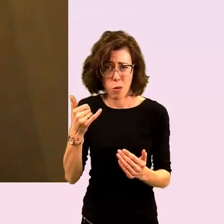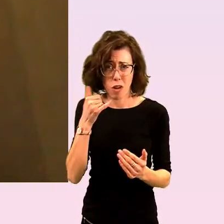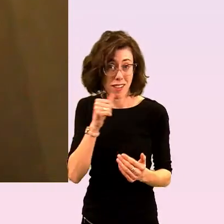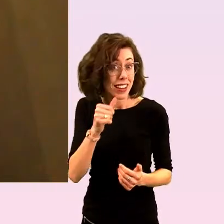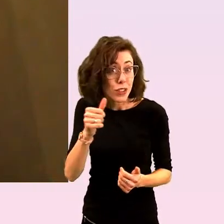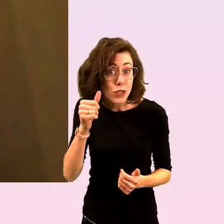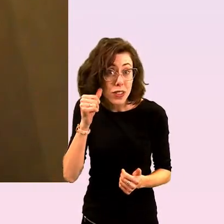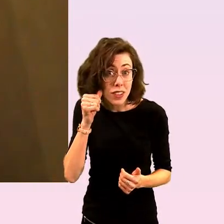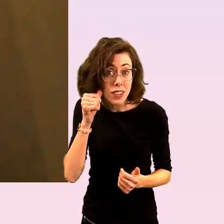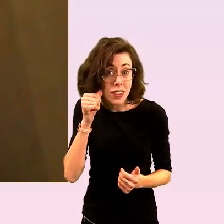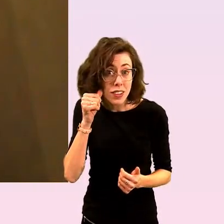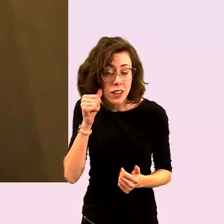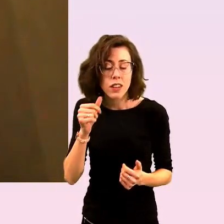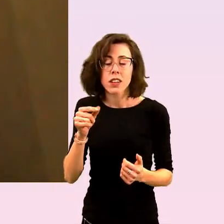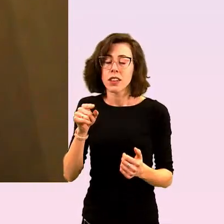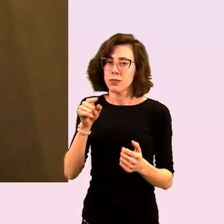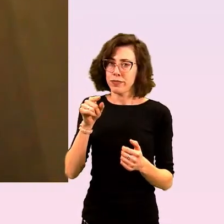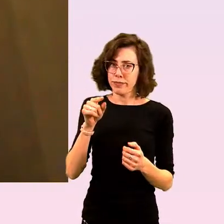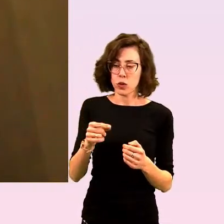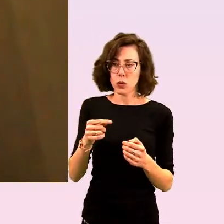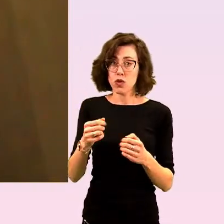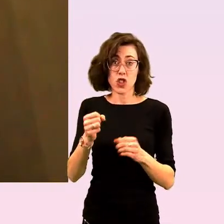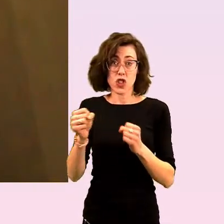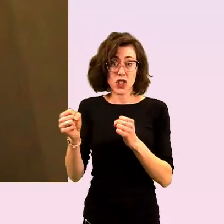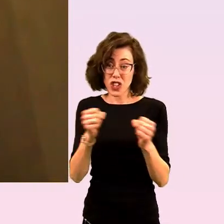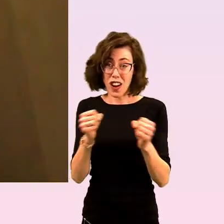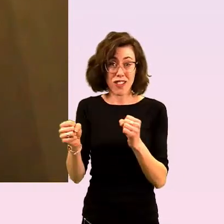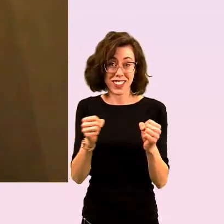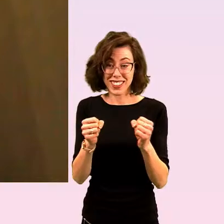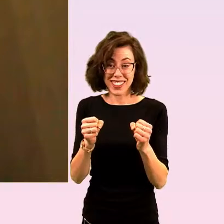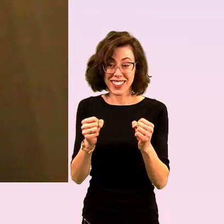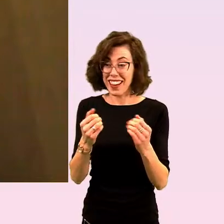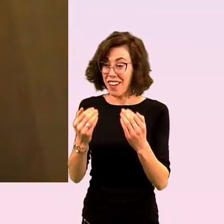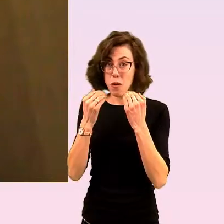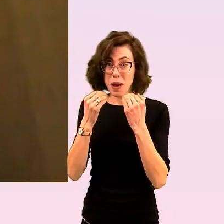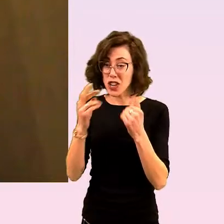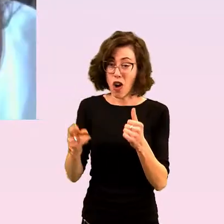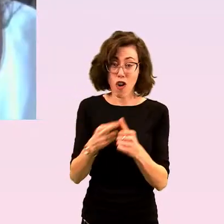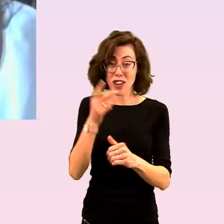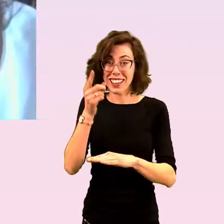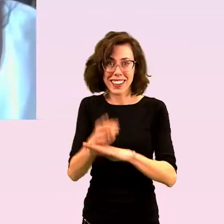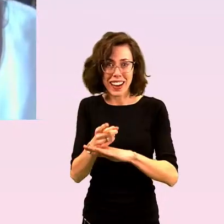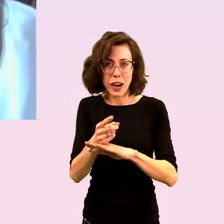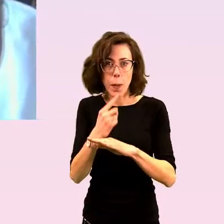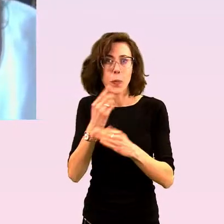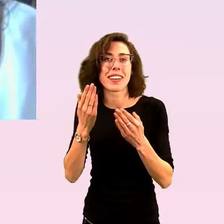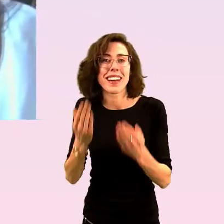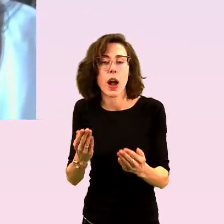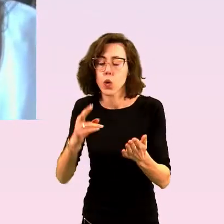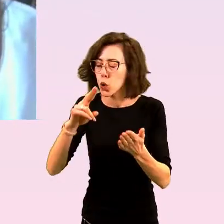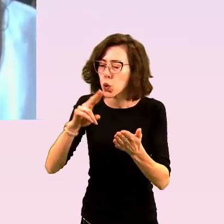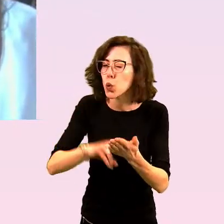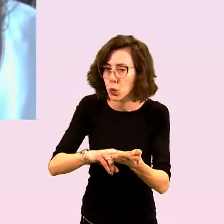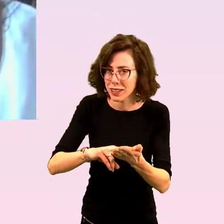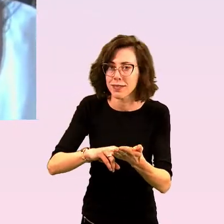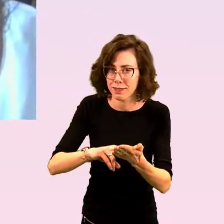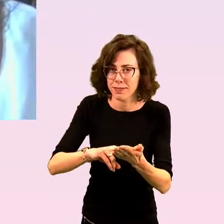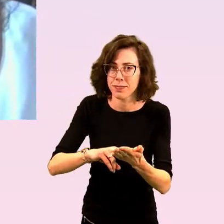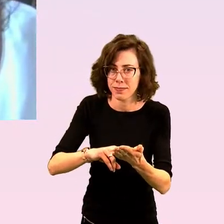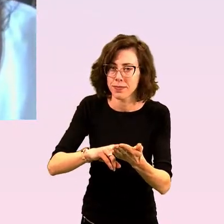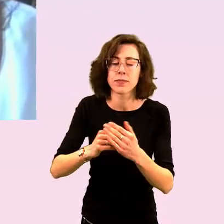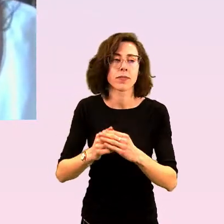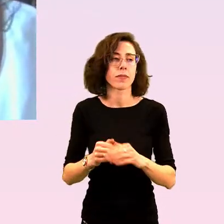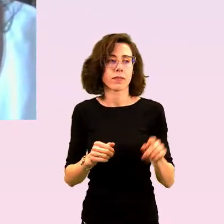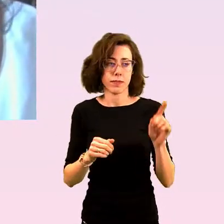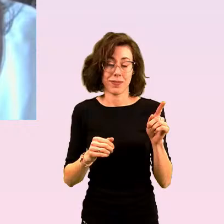the service is there, the information was there. It's just that we're all using it more now. Yeah,